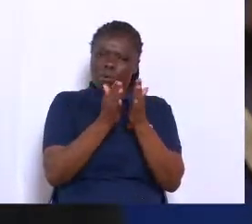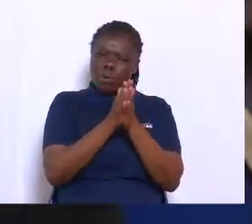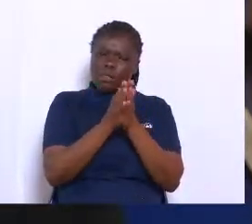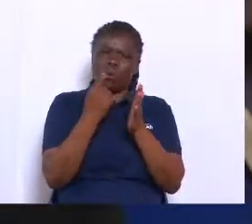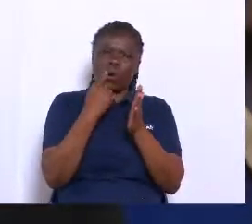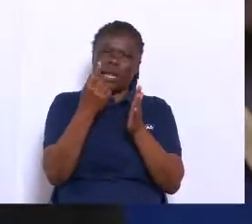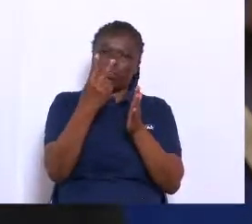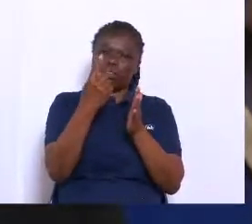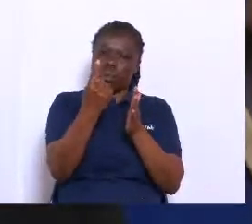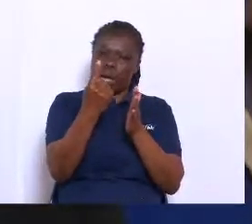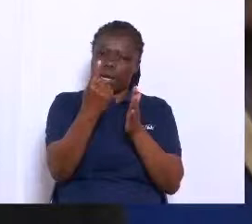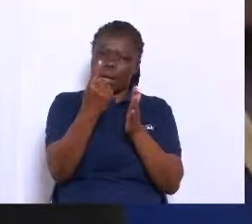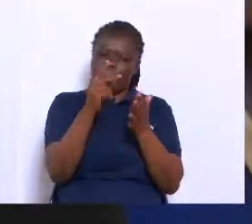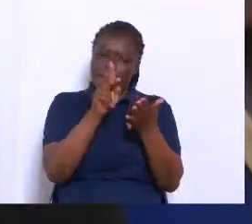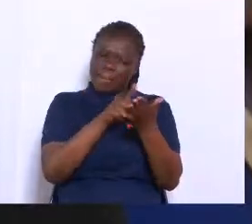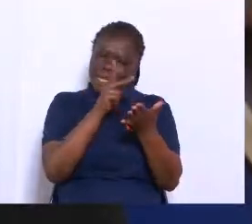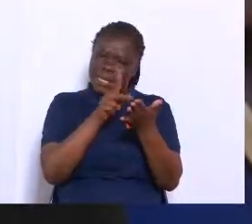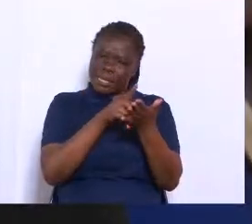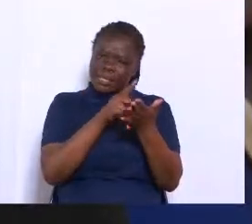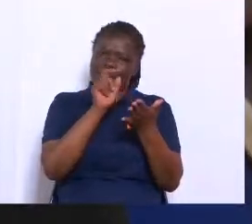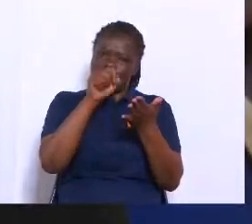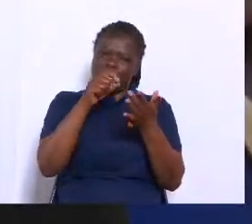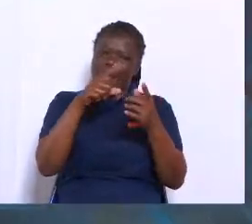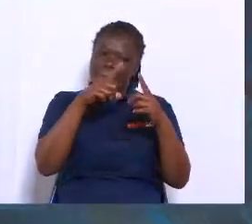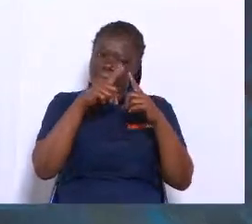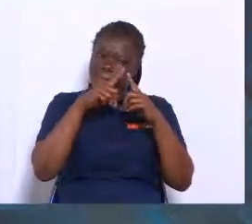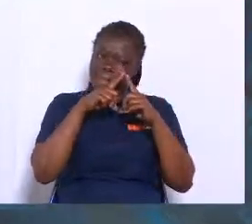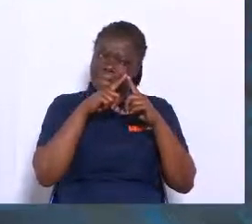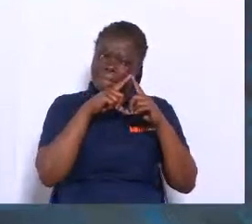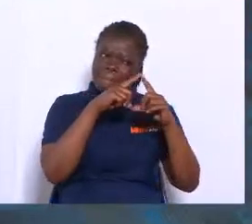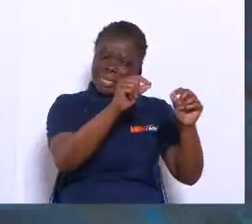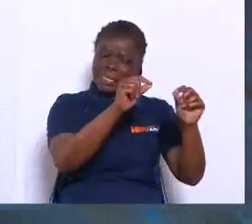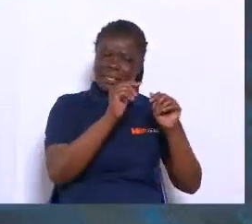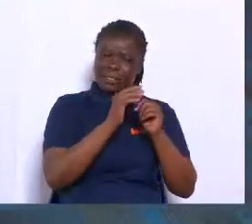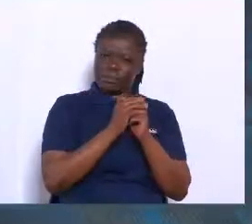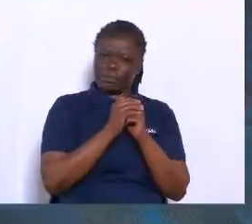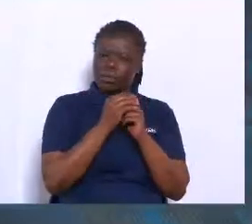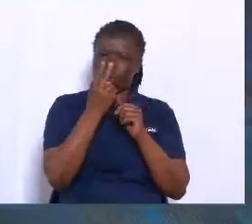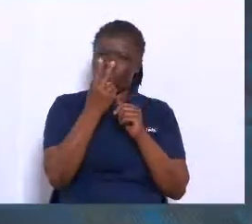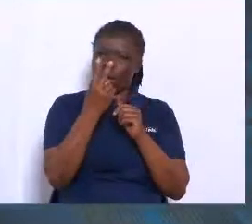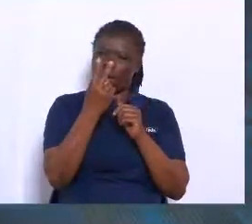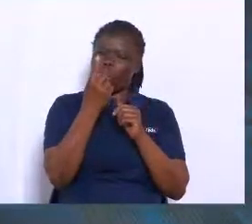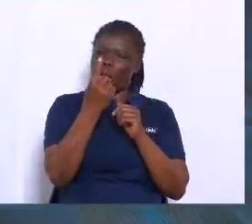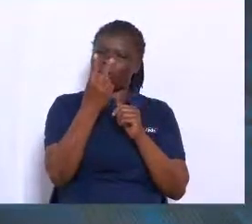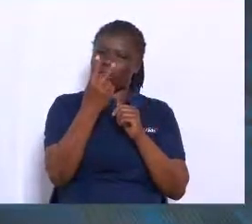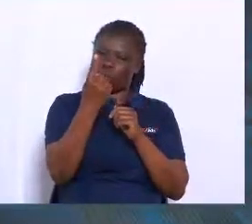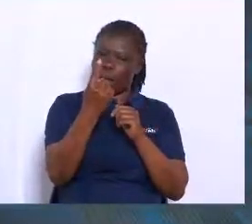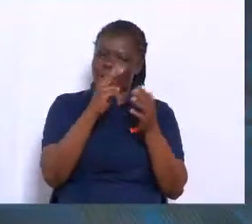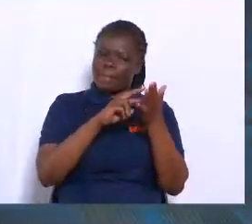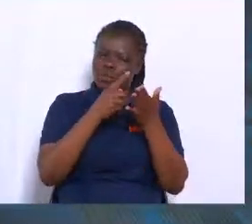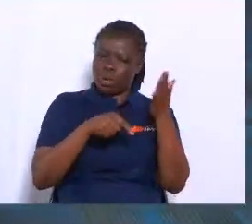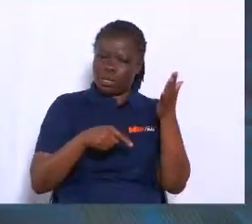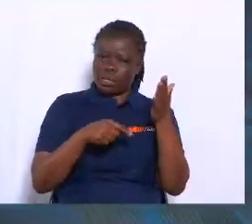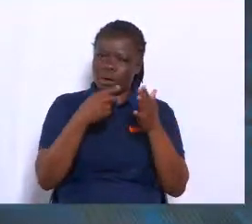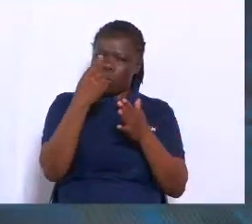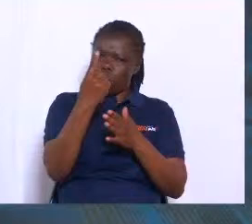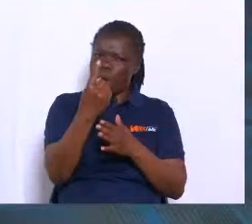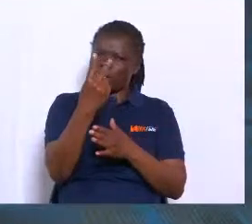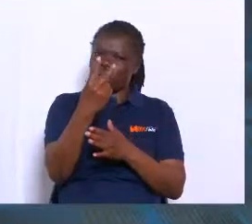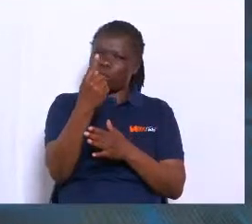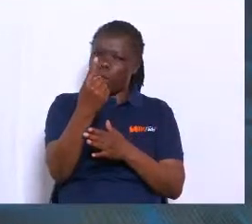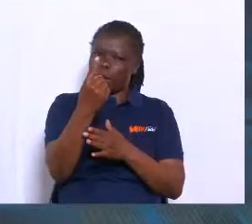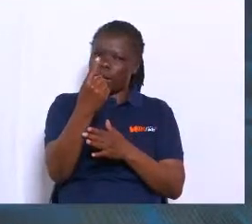pages. He must be sending me a message. She began to think, 121, what does that mean, 121?